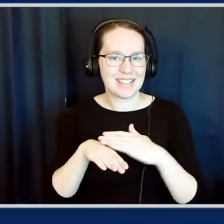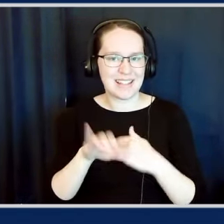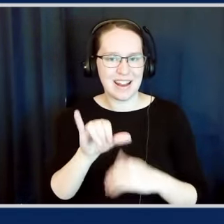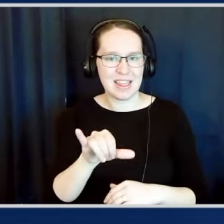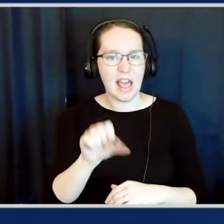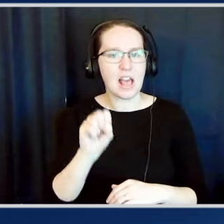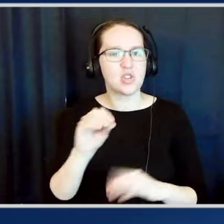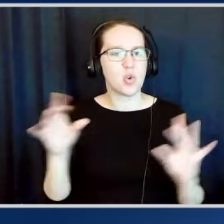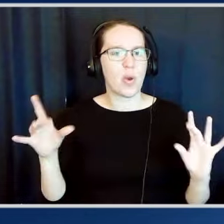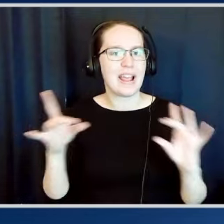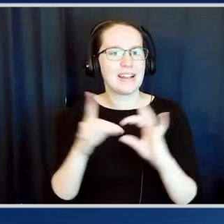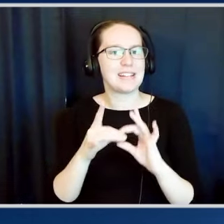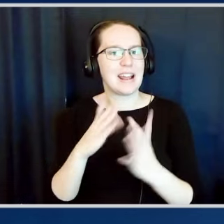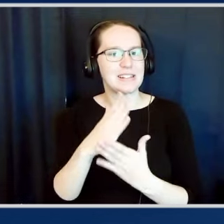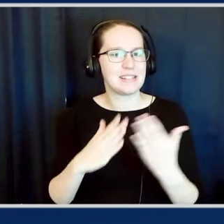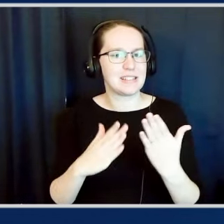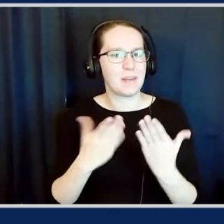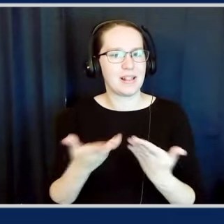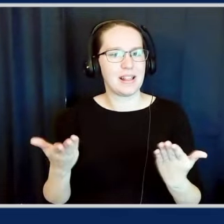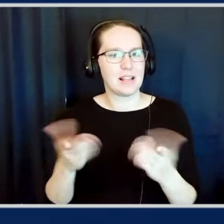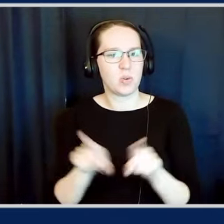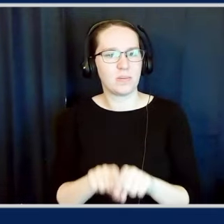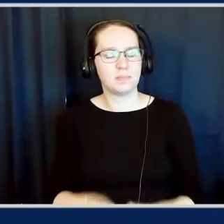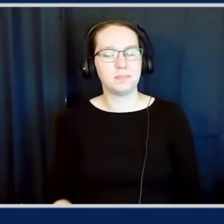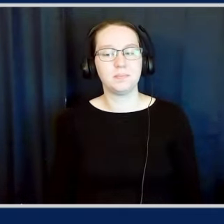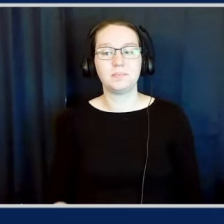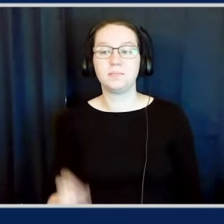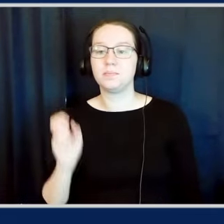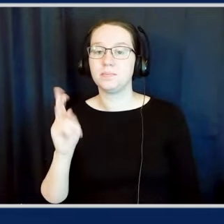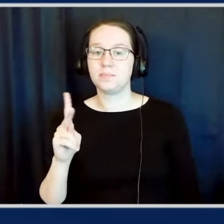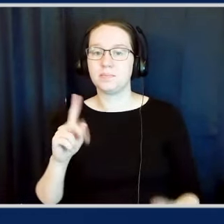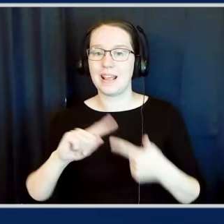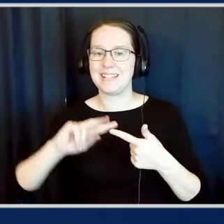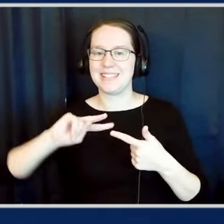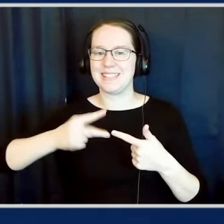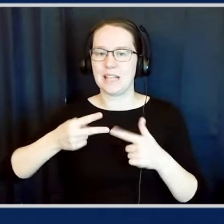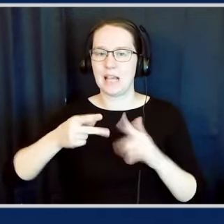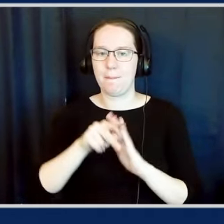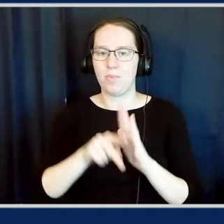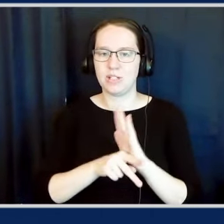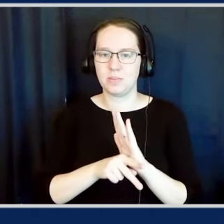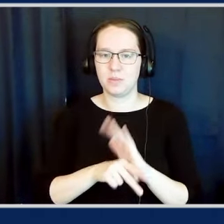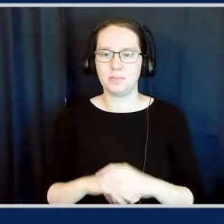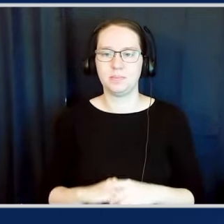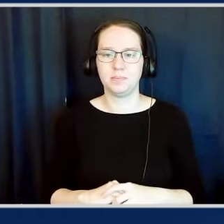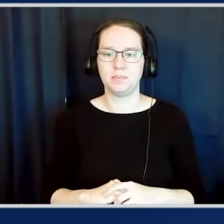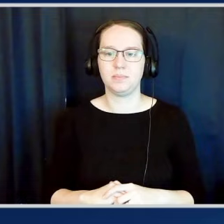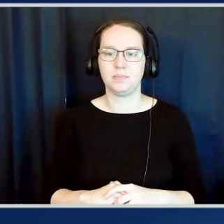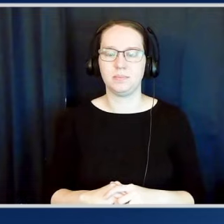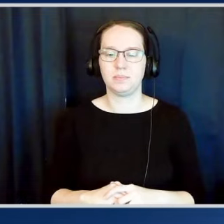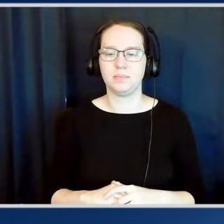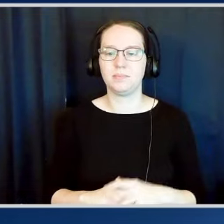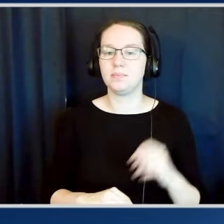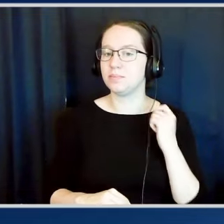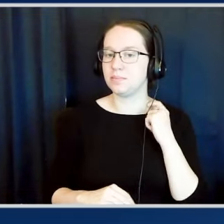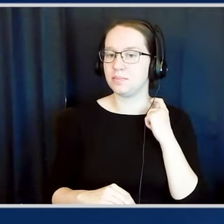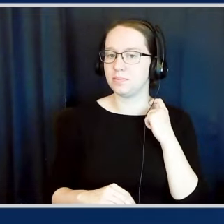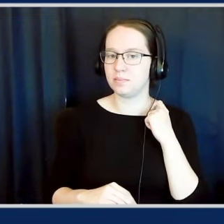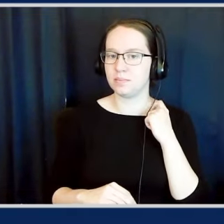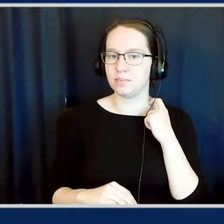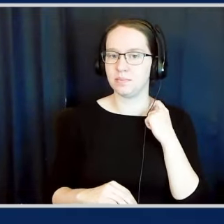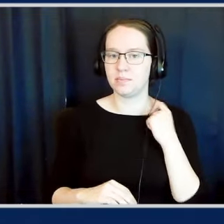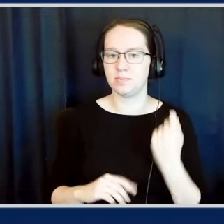connecting some of the dots here as well. Yeah. Okay, so moving into that second principle. Right. So I set the stage here. There'd